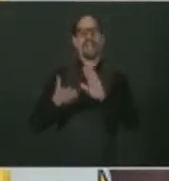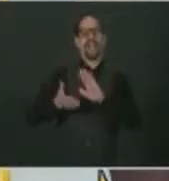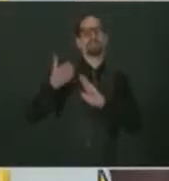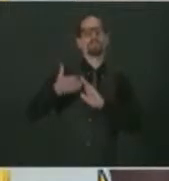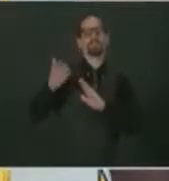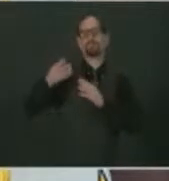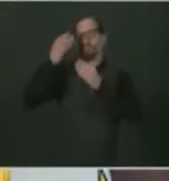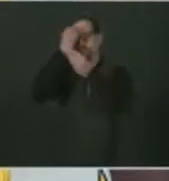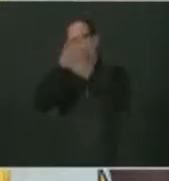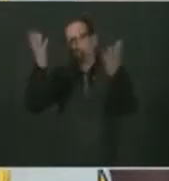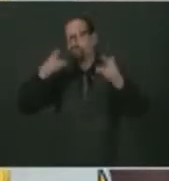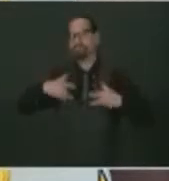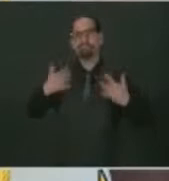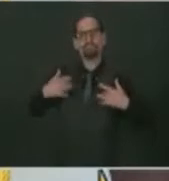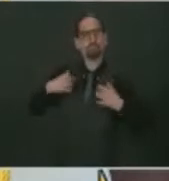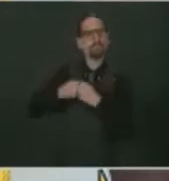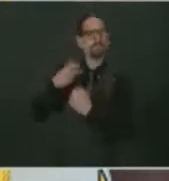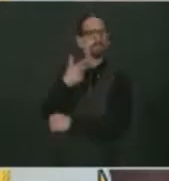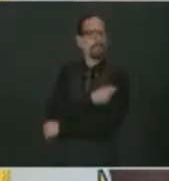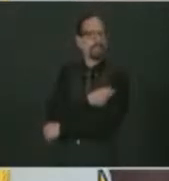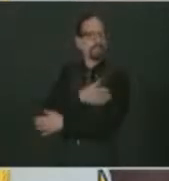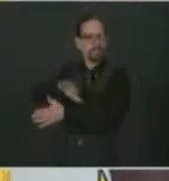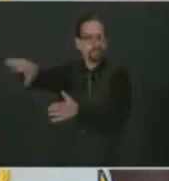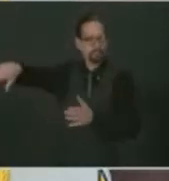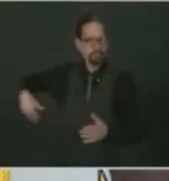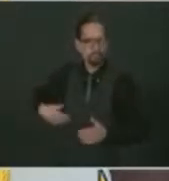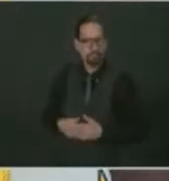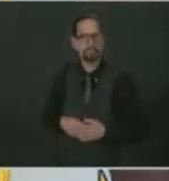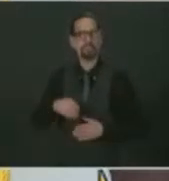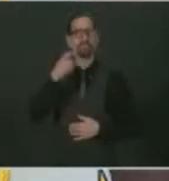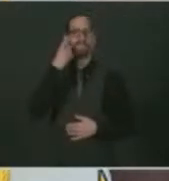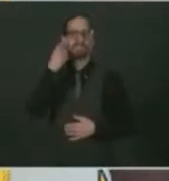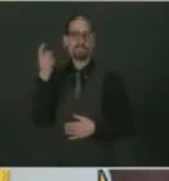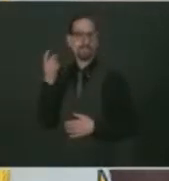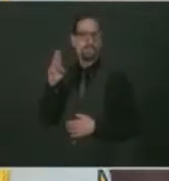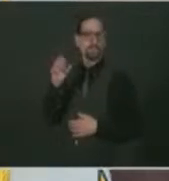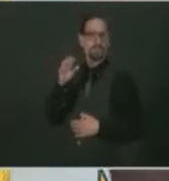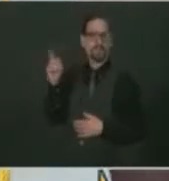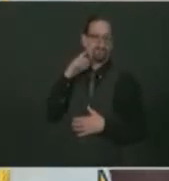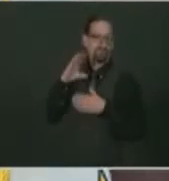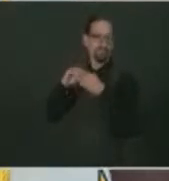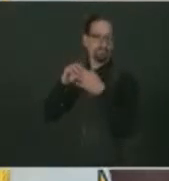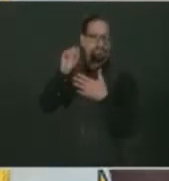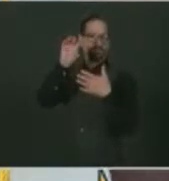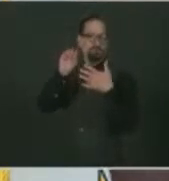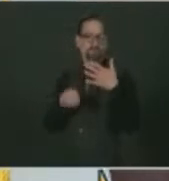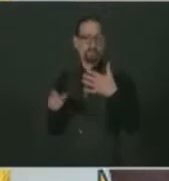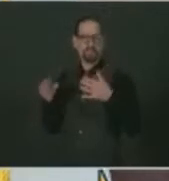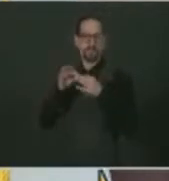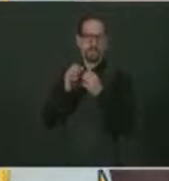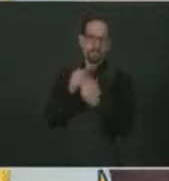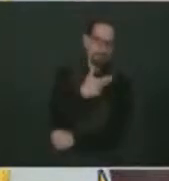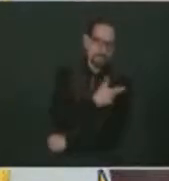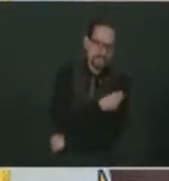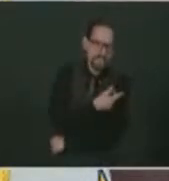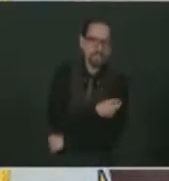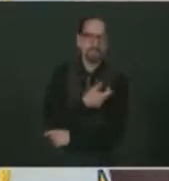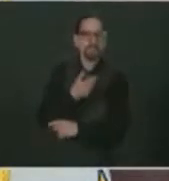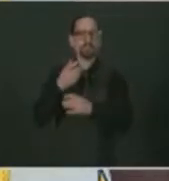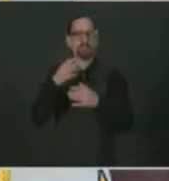the director shared, we have a lot of great momentum going in our vaccination campaign. Last week, we administered